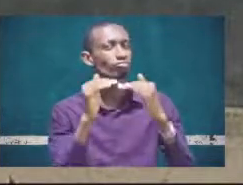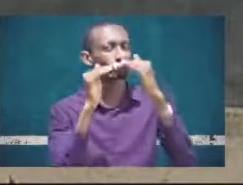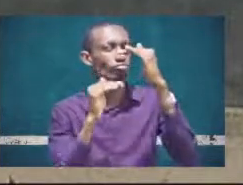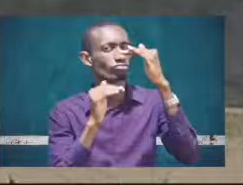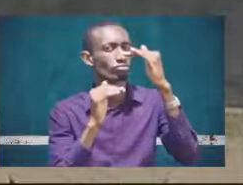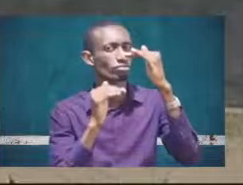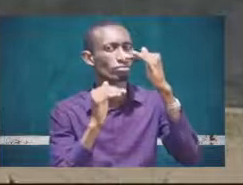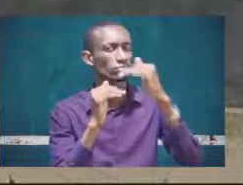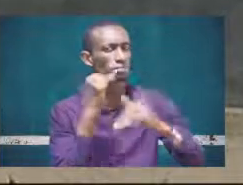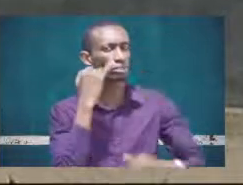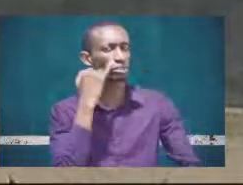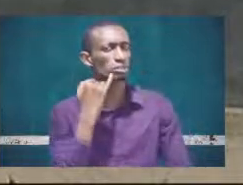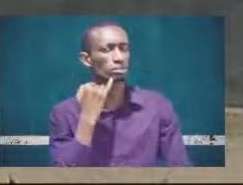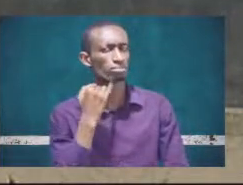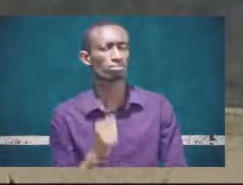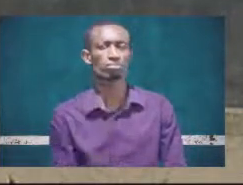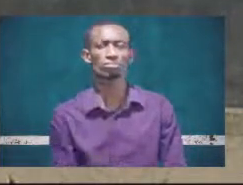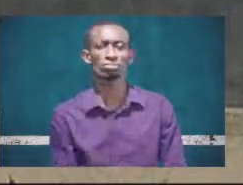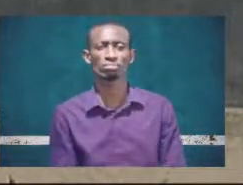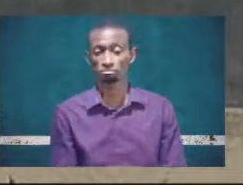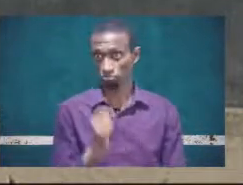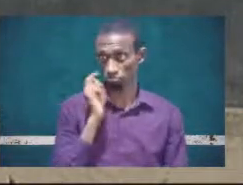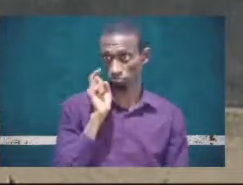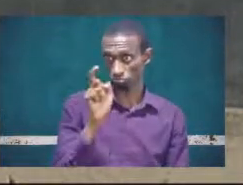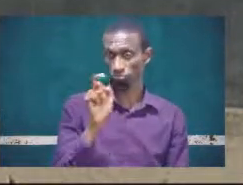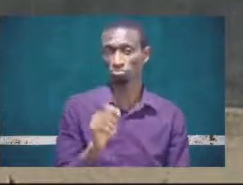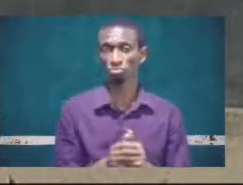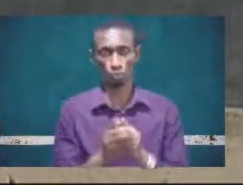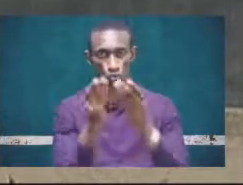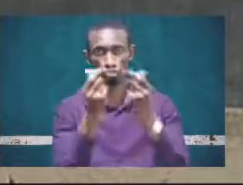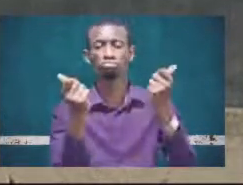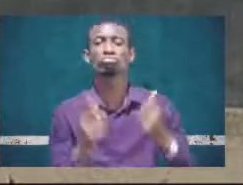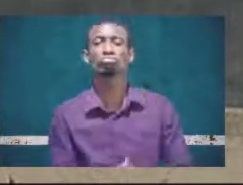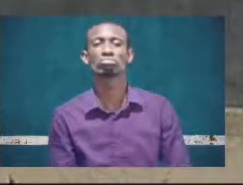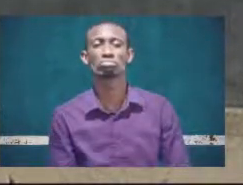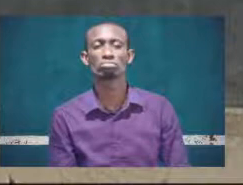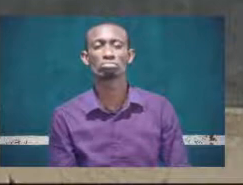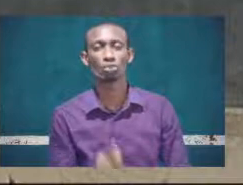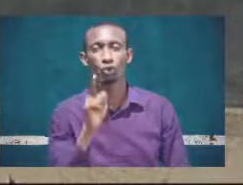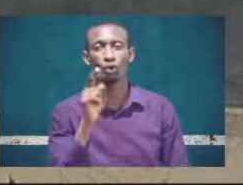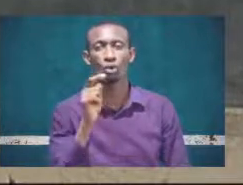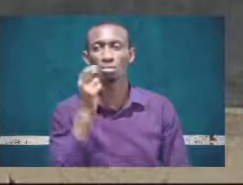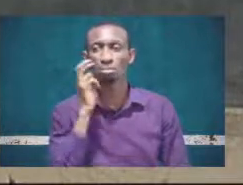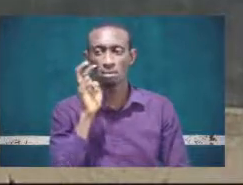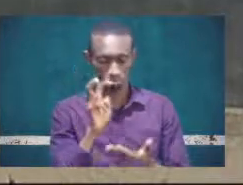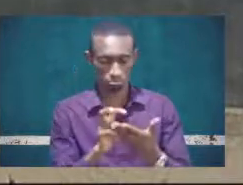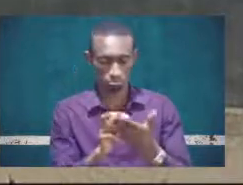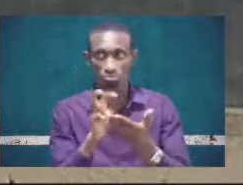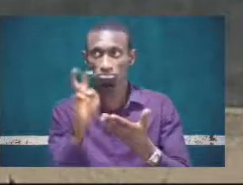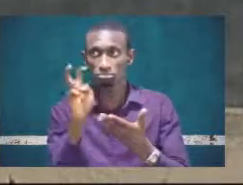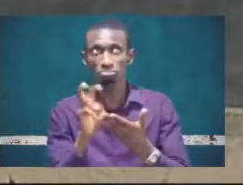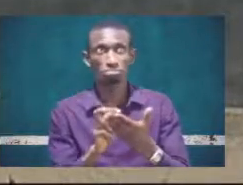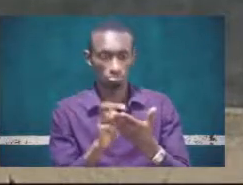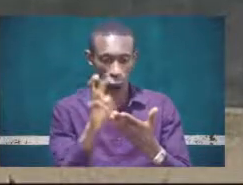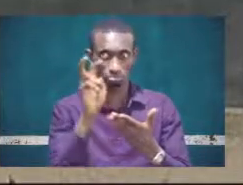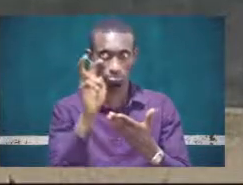Okay? All right, so this is our set of solution. Check if your